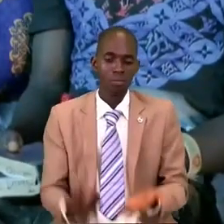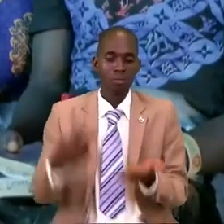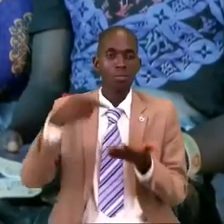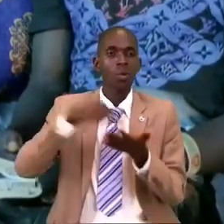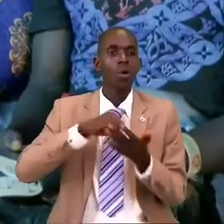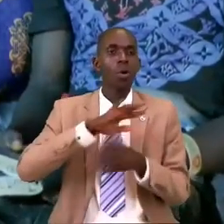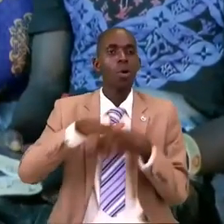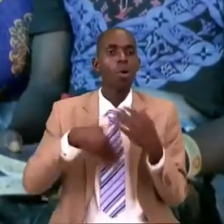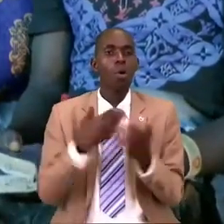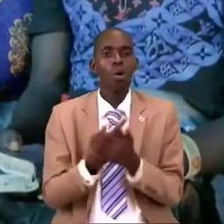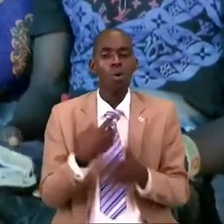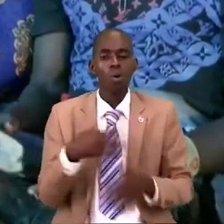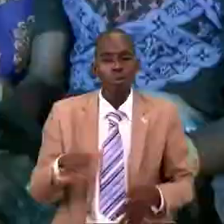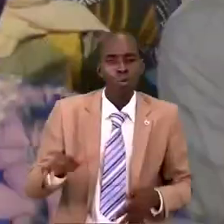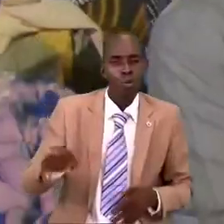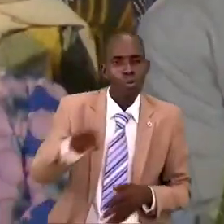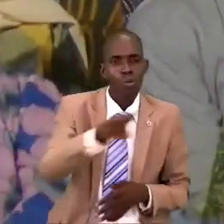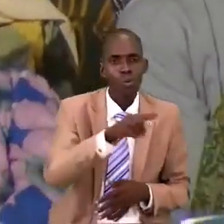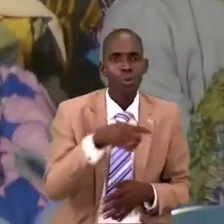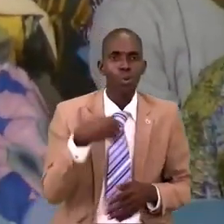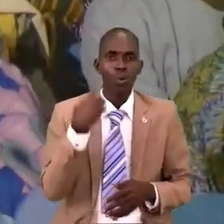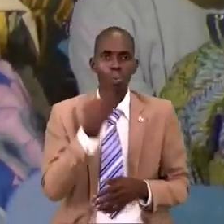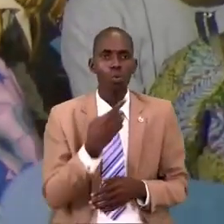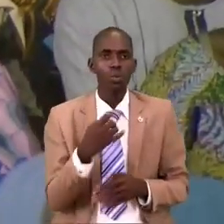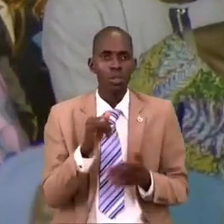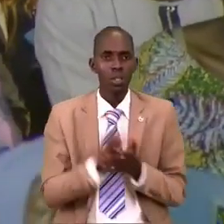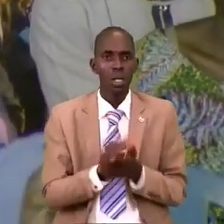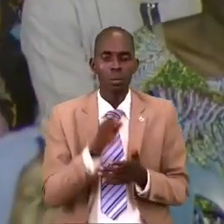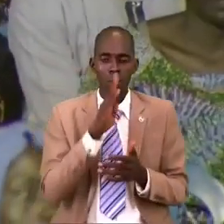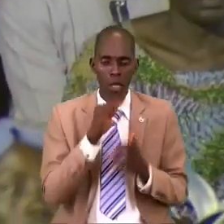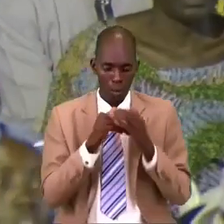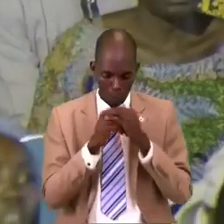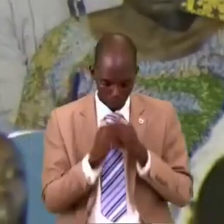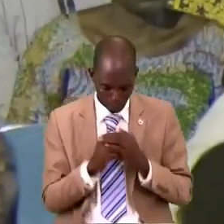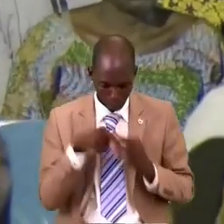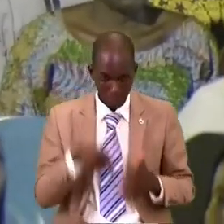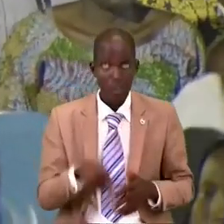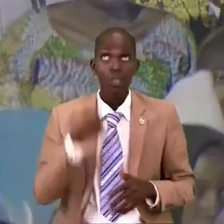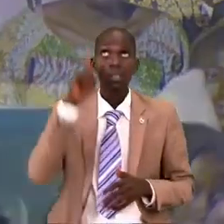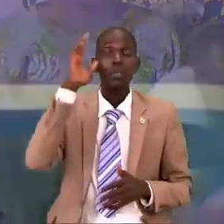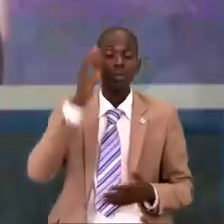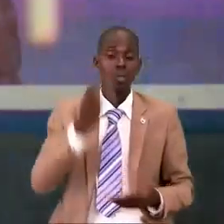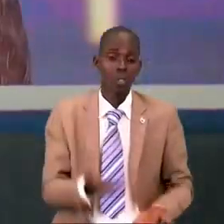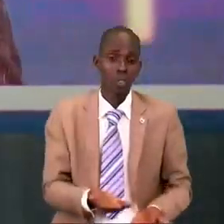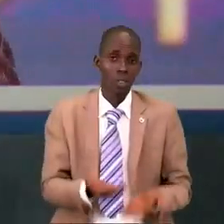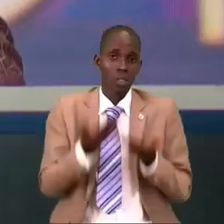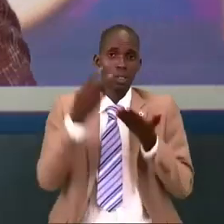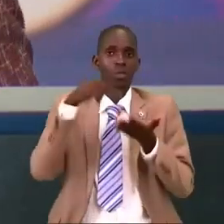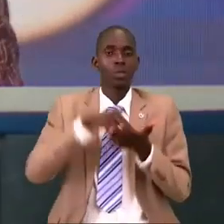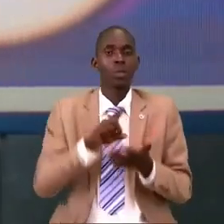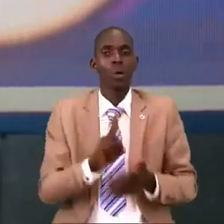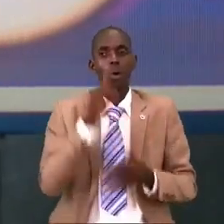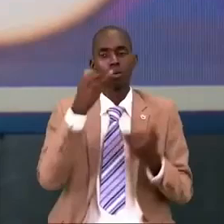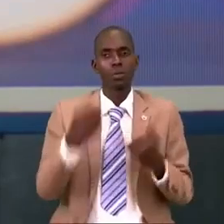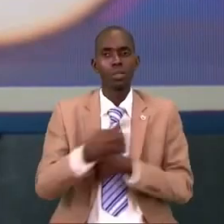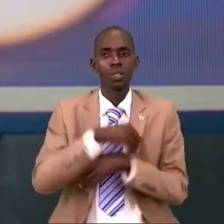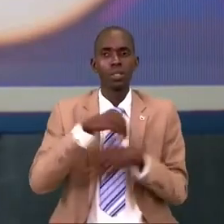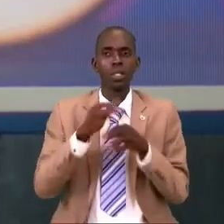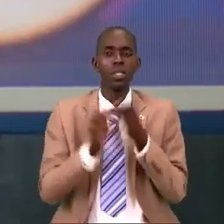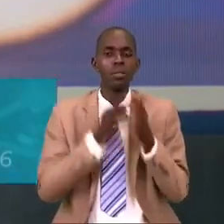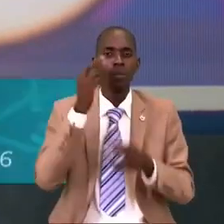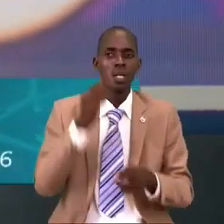turn everything around your life today. Look at James chapter 5. I'm reading from verse 11. James